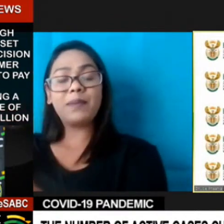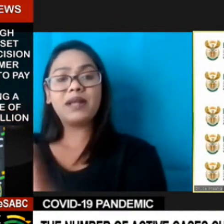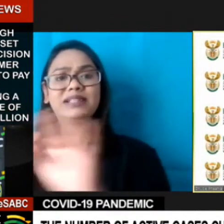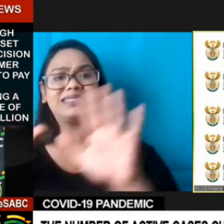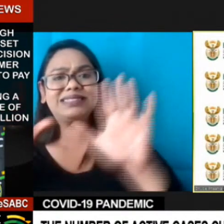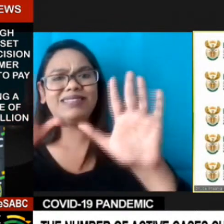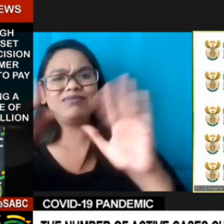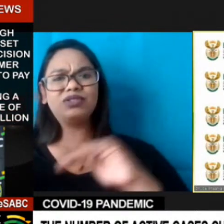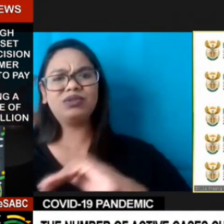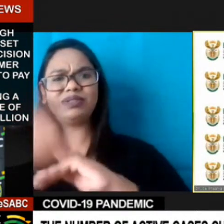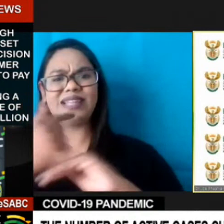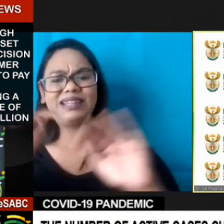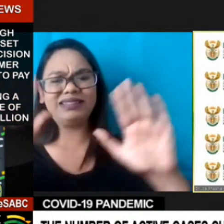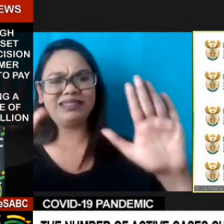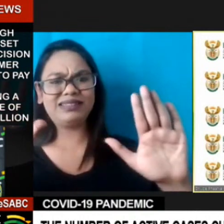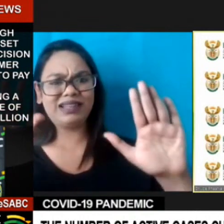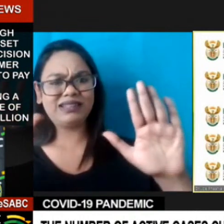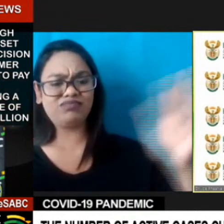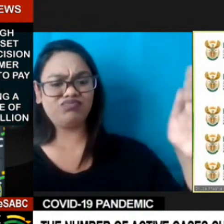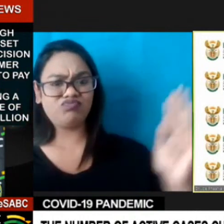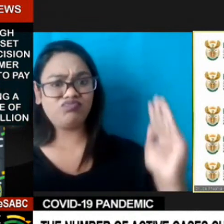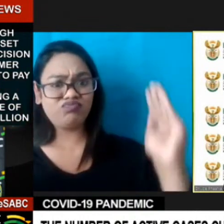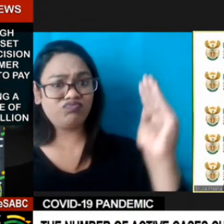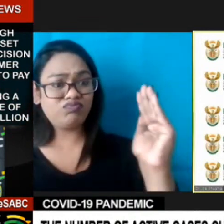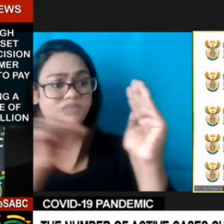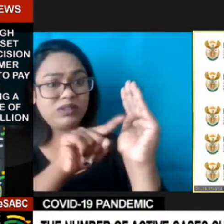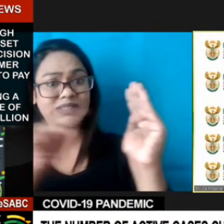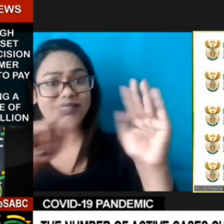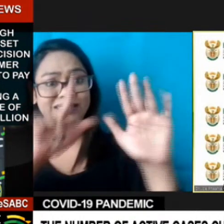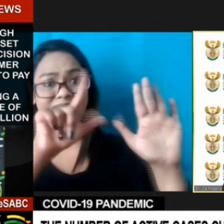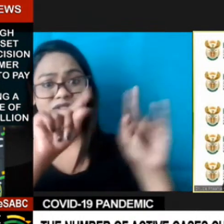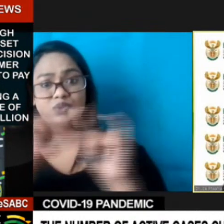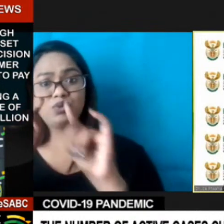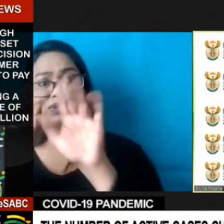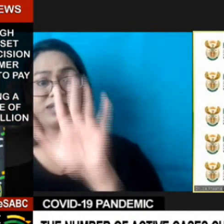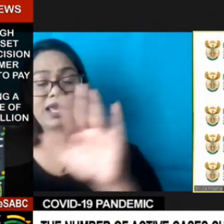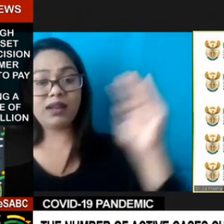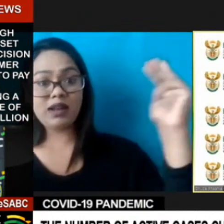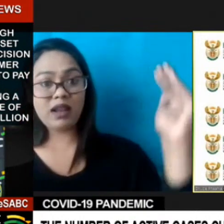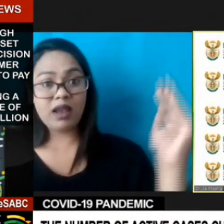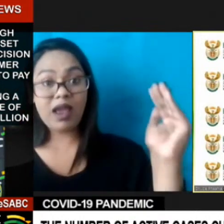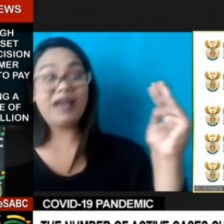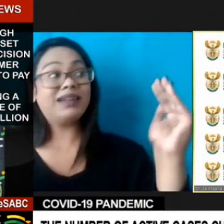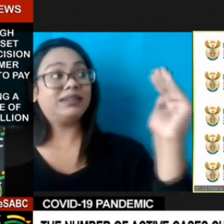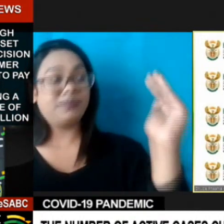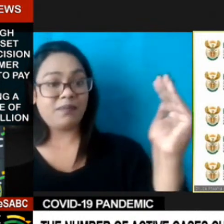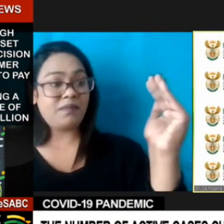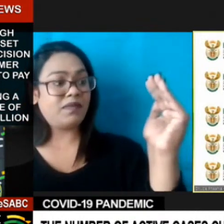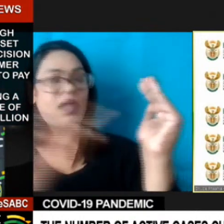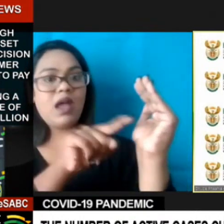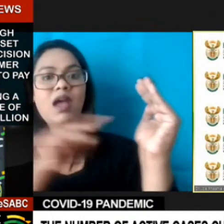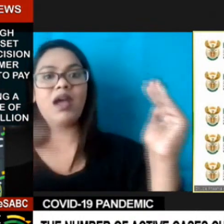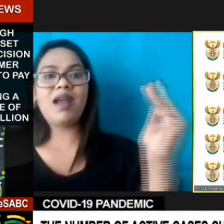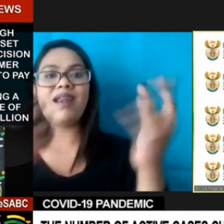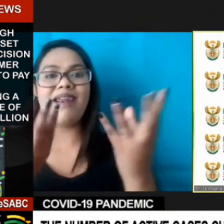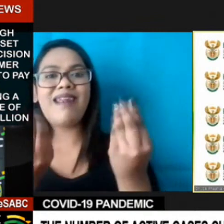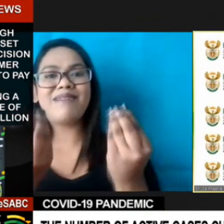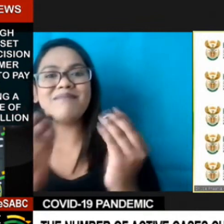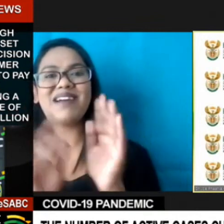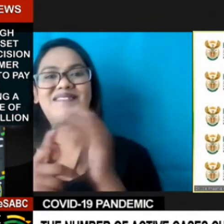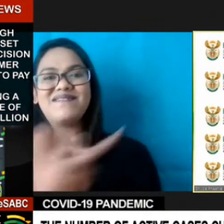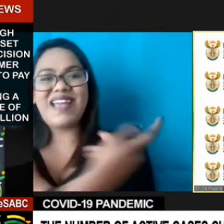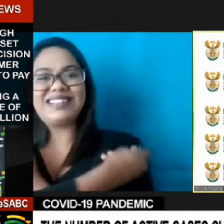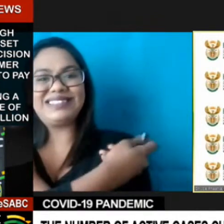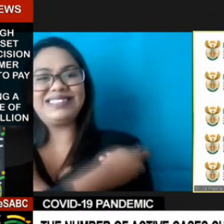There was an uptick immediately after the announcement of the new variant, but the numbers have gone down quite